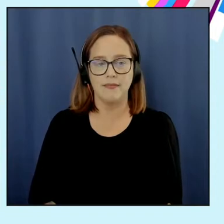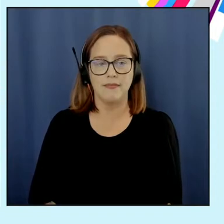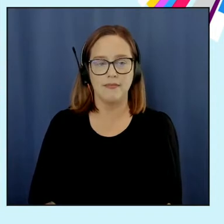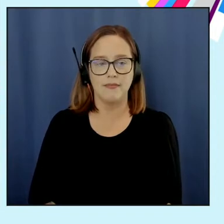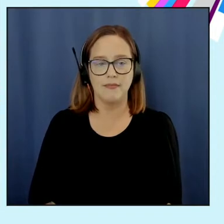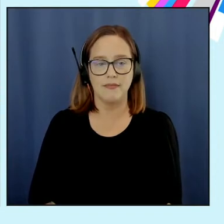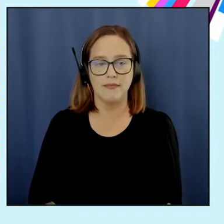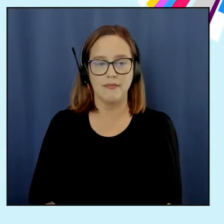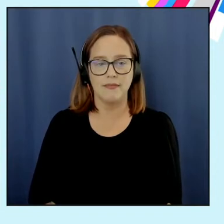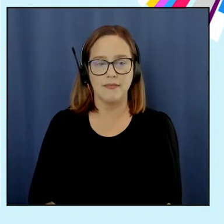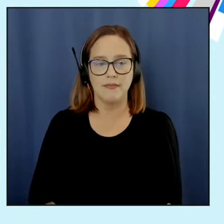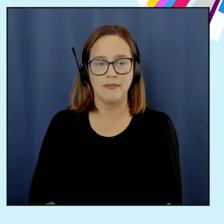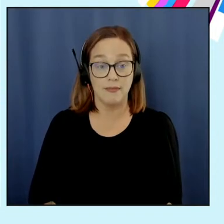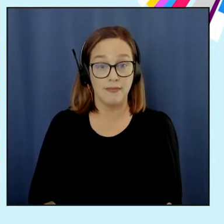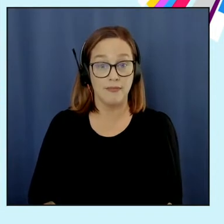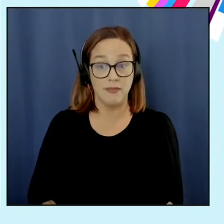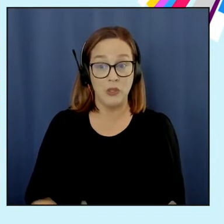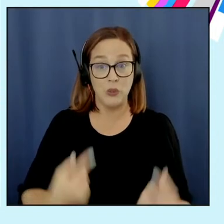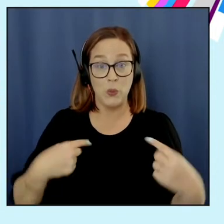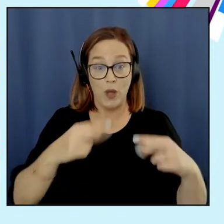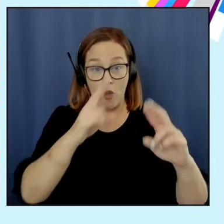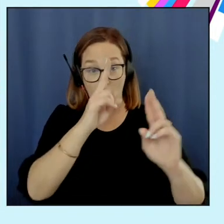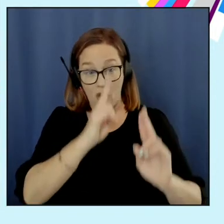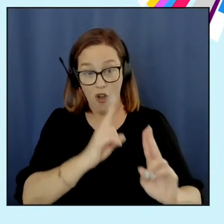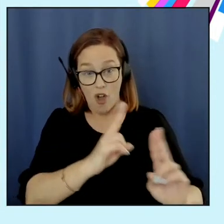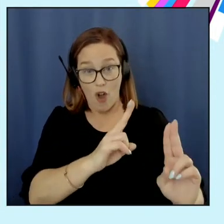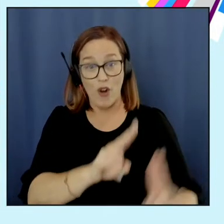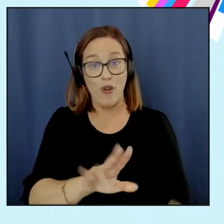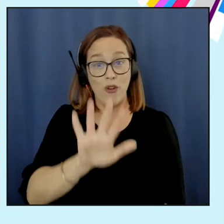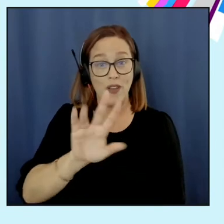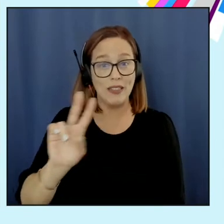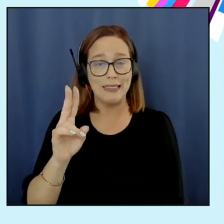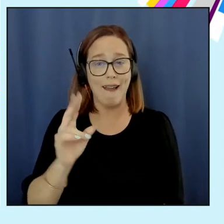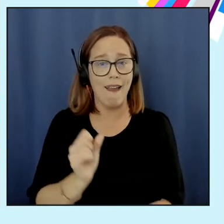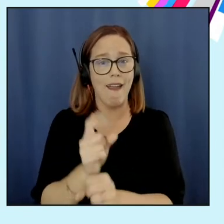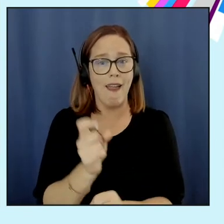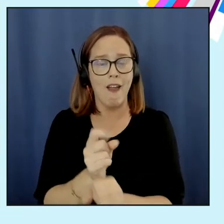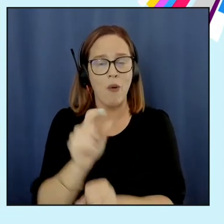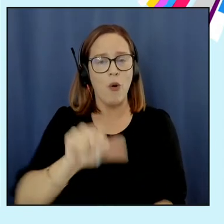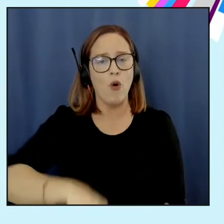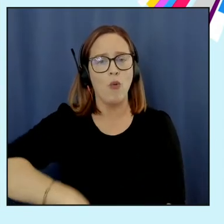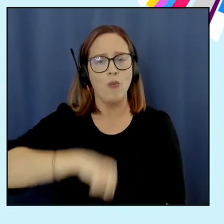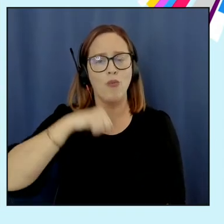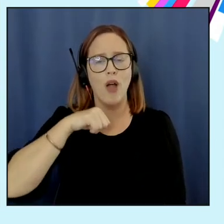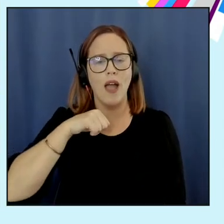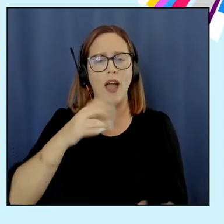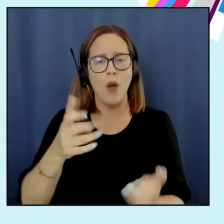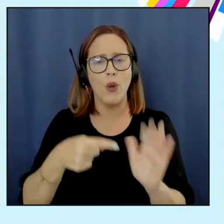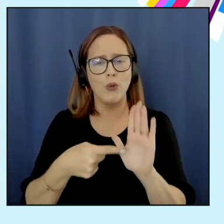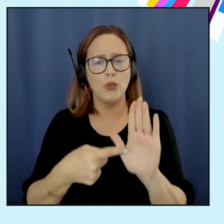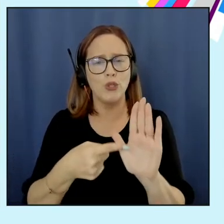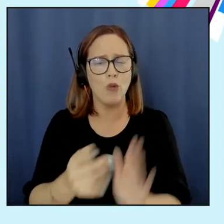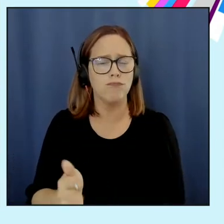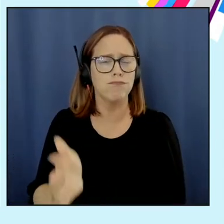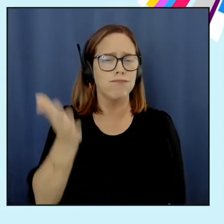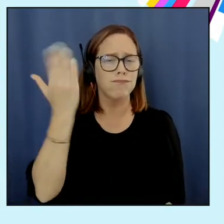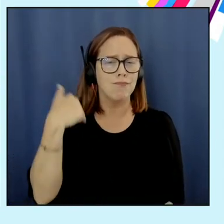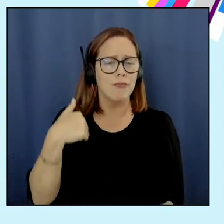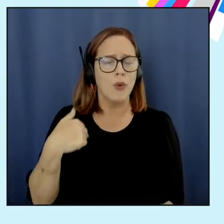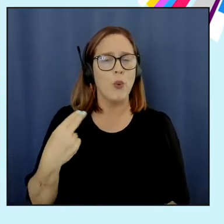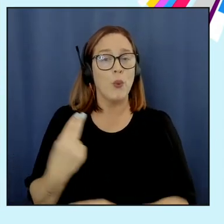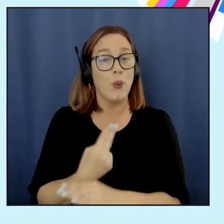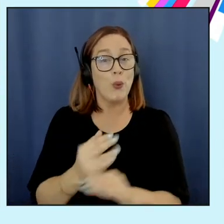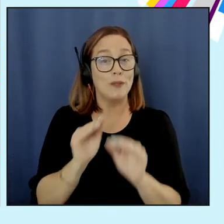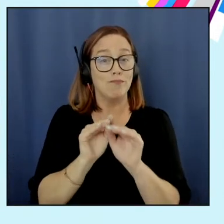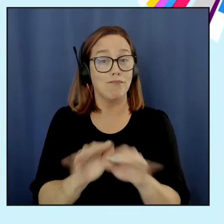As we honor 52nd annual Pride, we wanted to take you back using the magic of VR to see where our